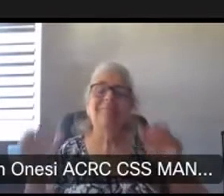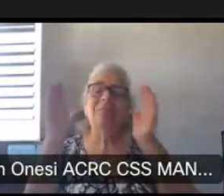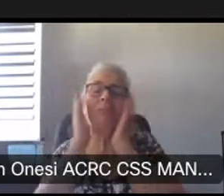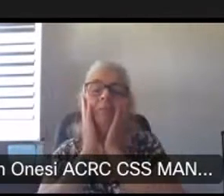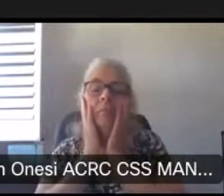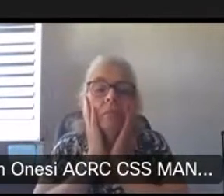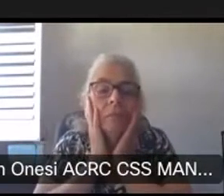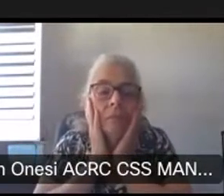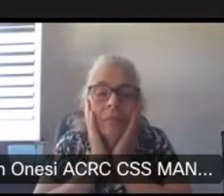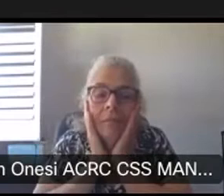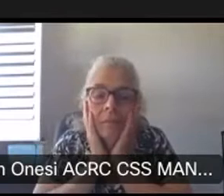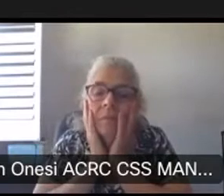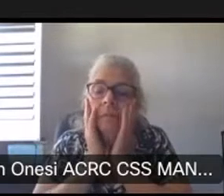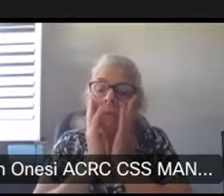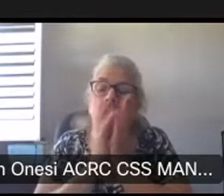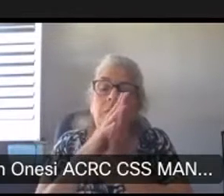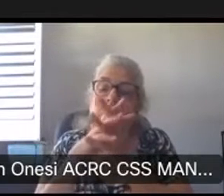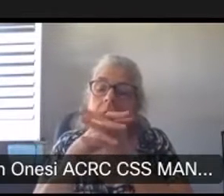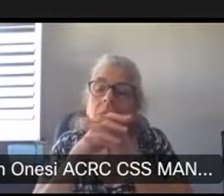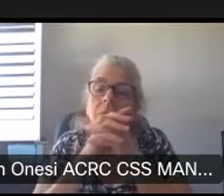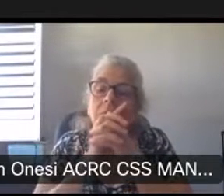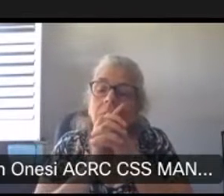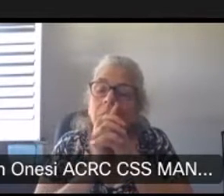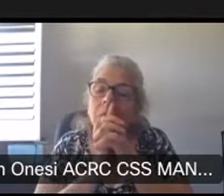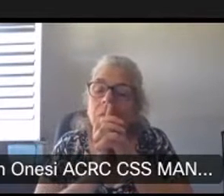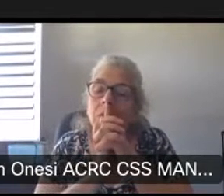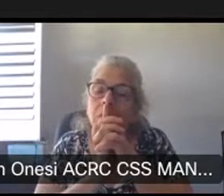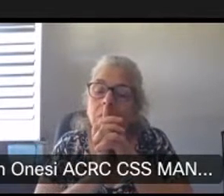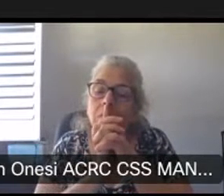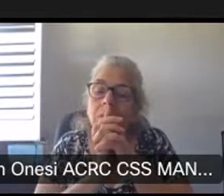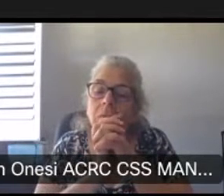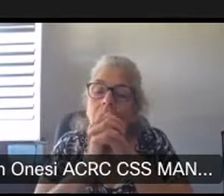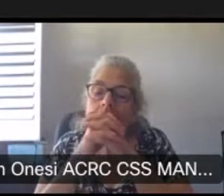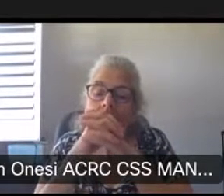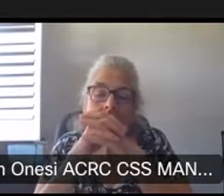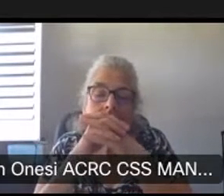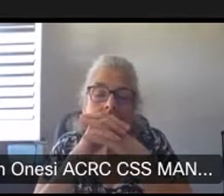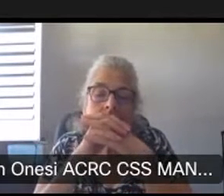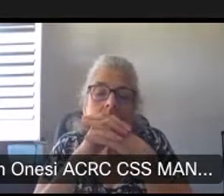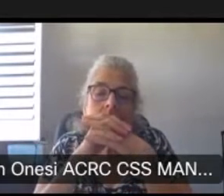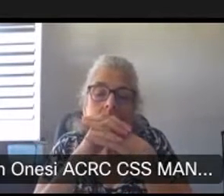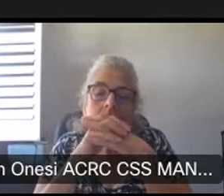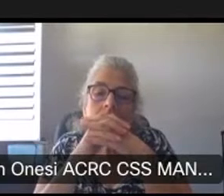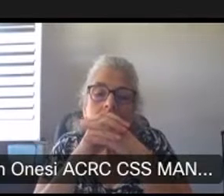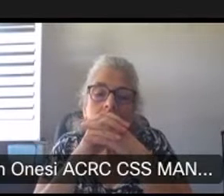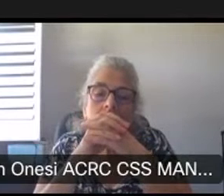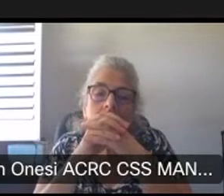but no joke, I really do like something simple to give out to you guys. And